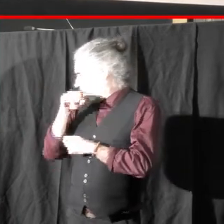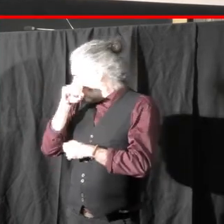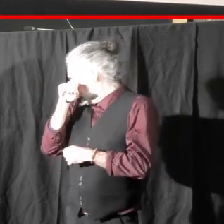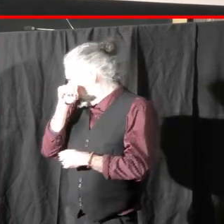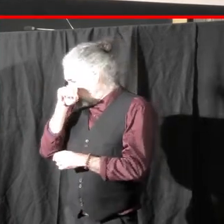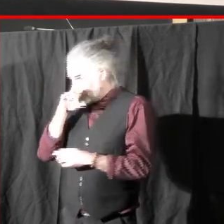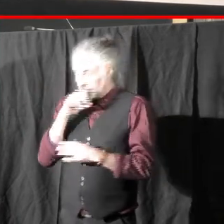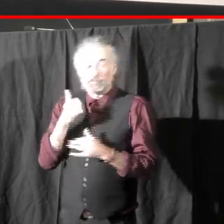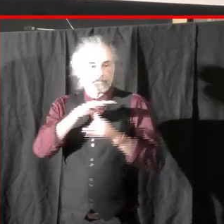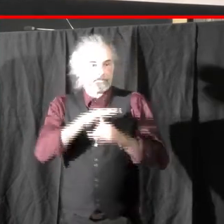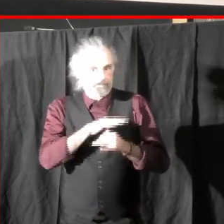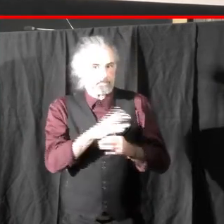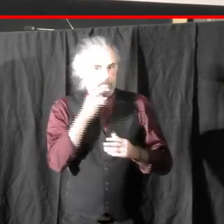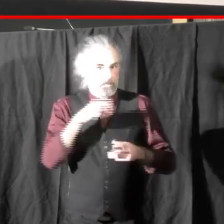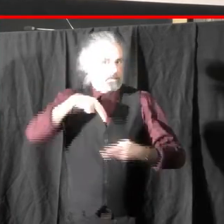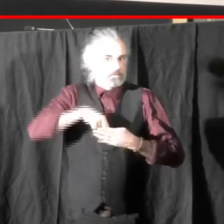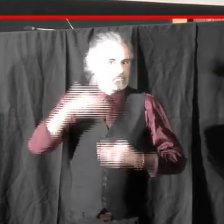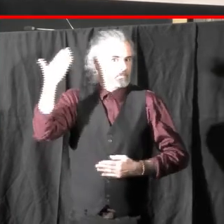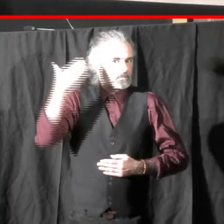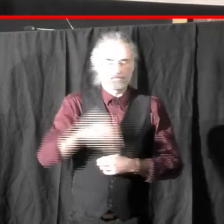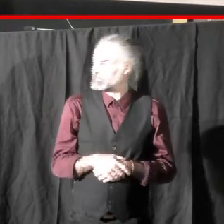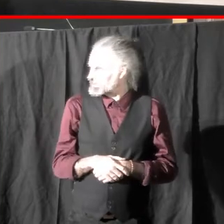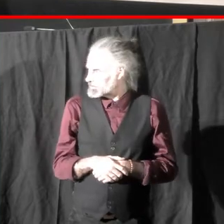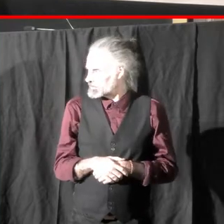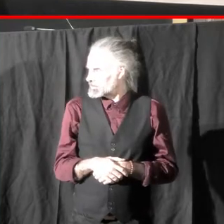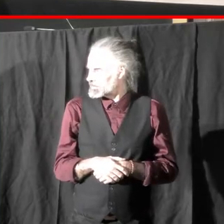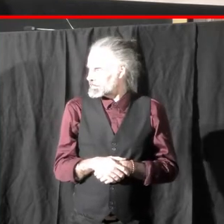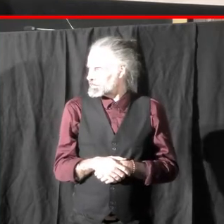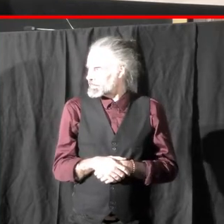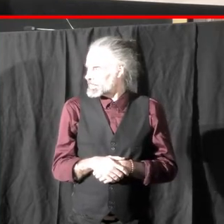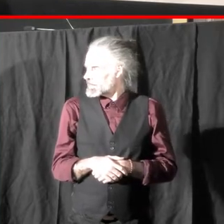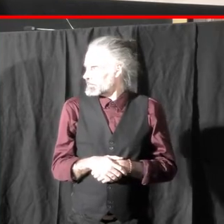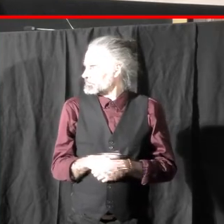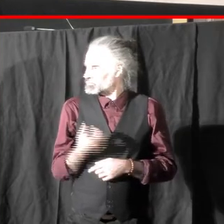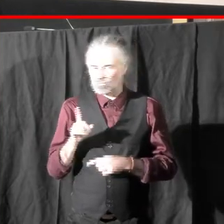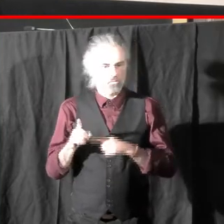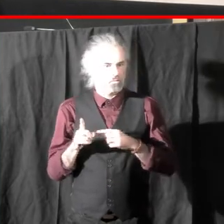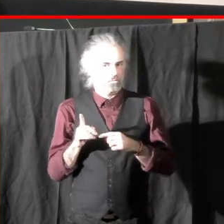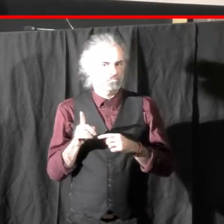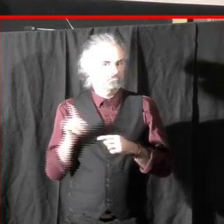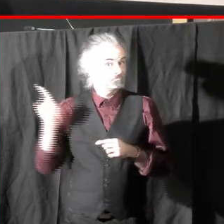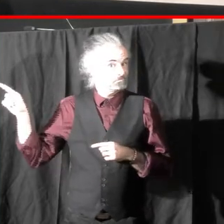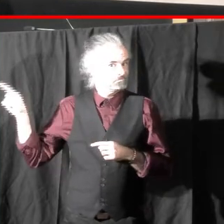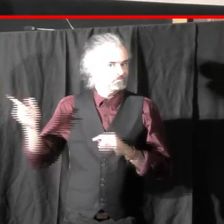there. Yeah. Yeah, so the mayor's come up. And what about Stefan?